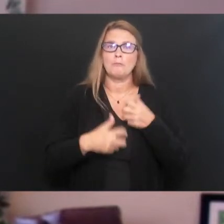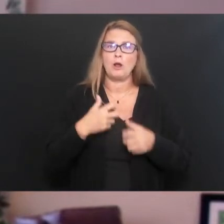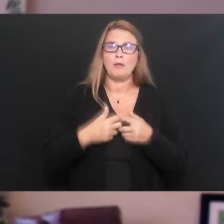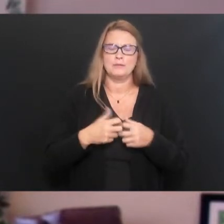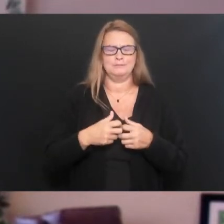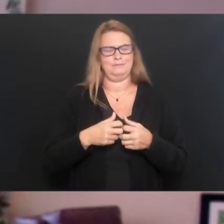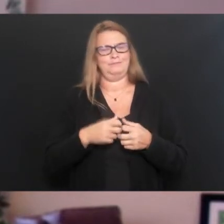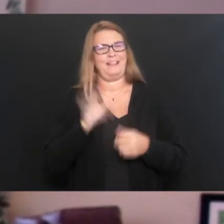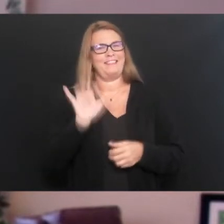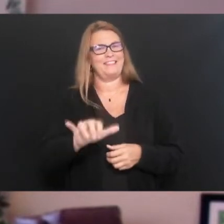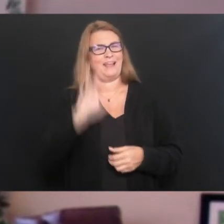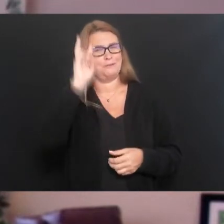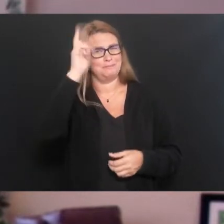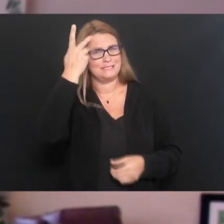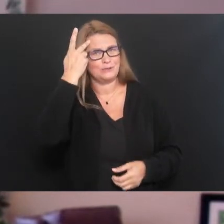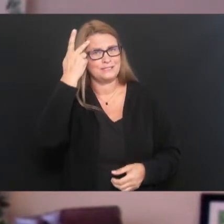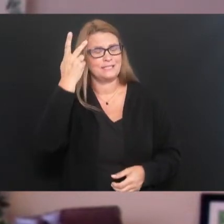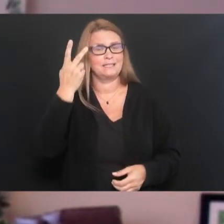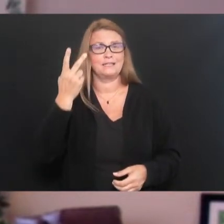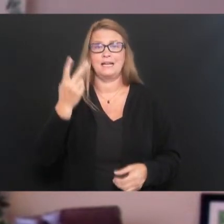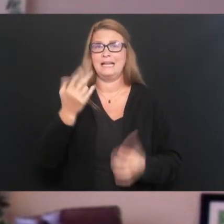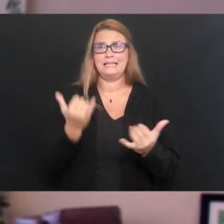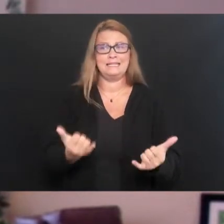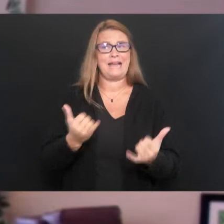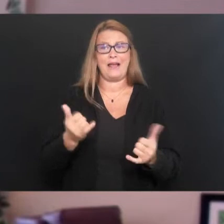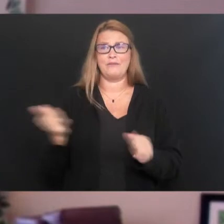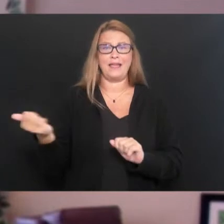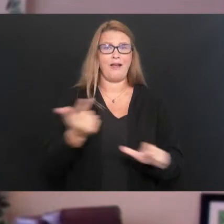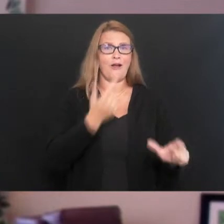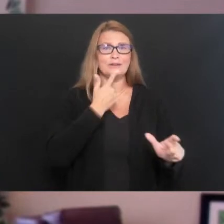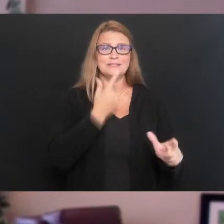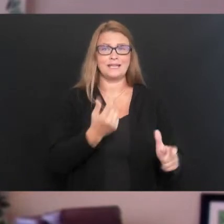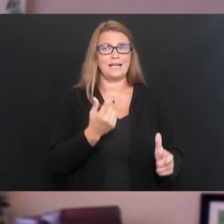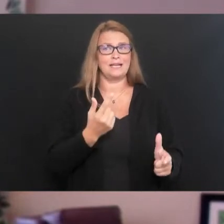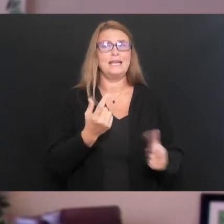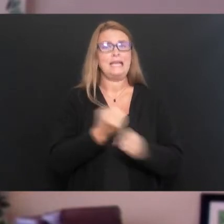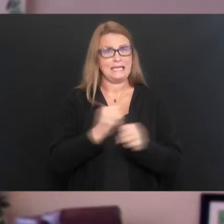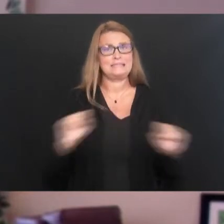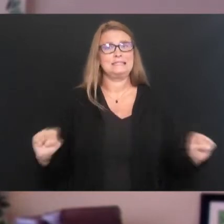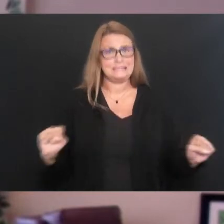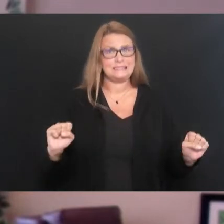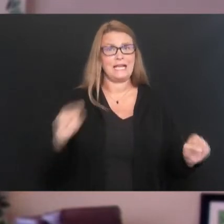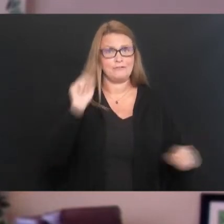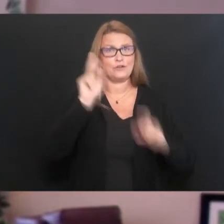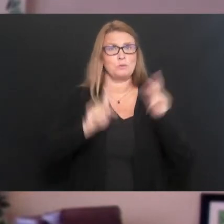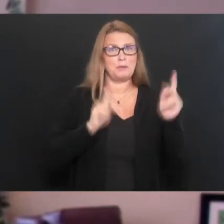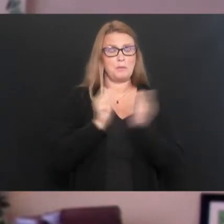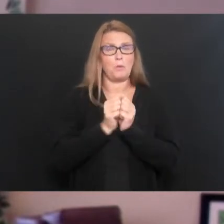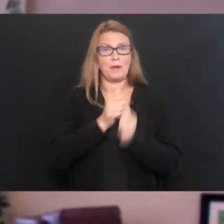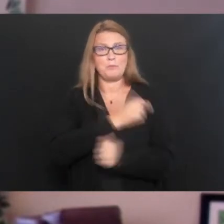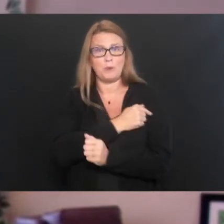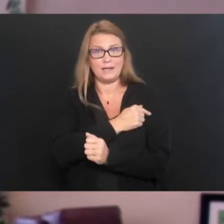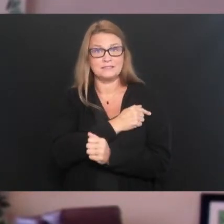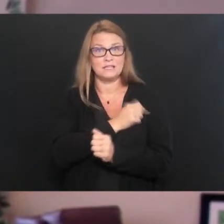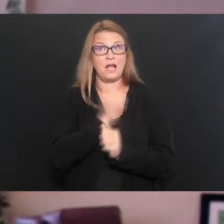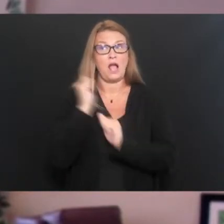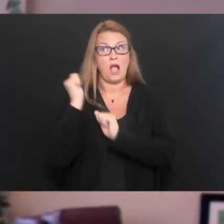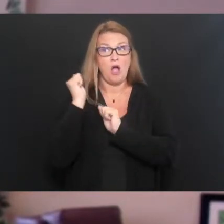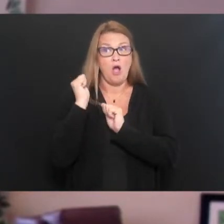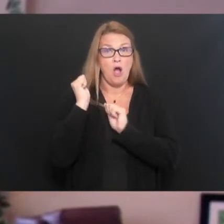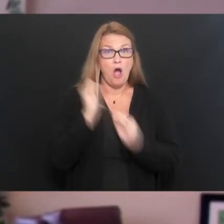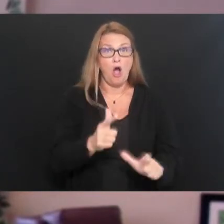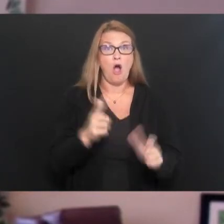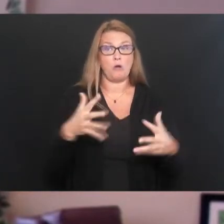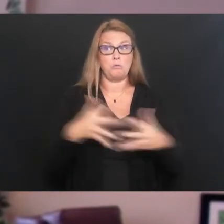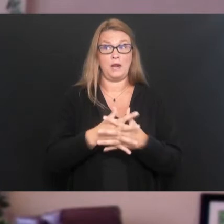of the oversight groups say that vaccine is not only safe for people with pregnancy, but in fact, every pregnant woman should